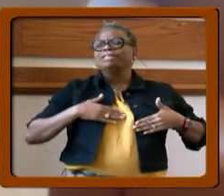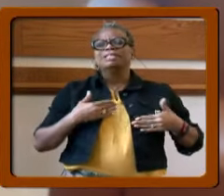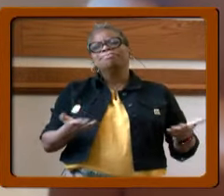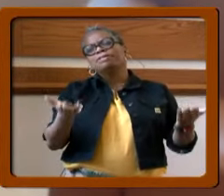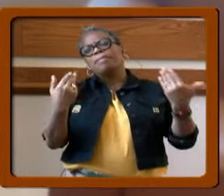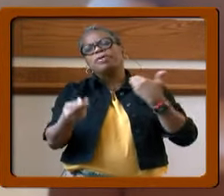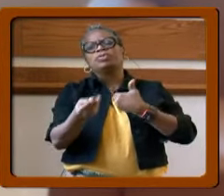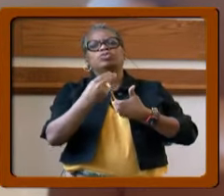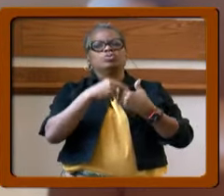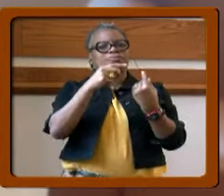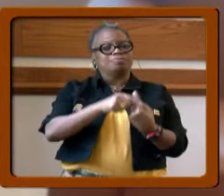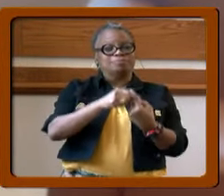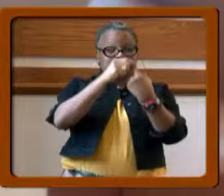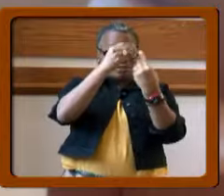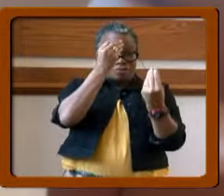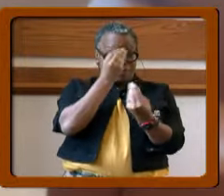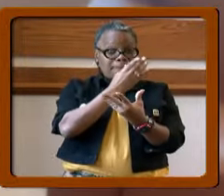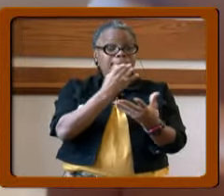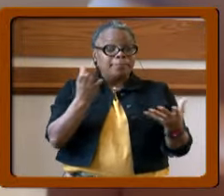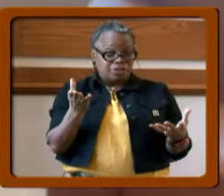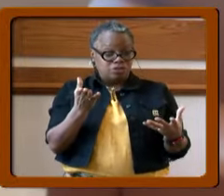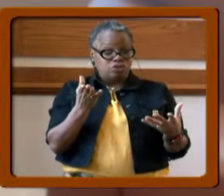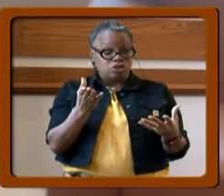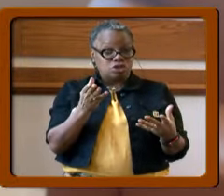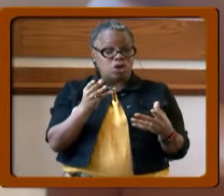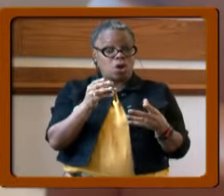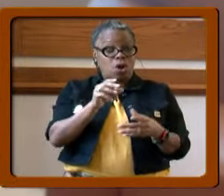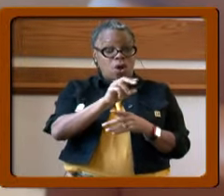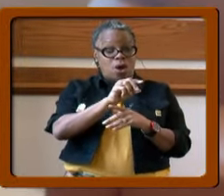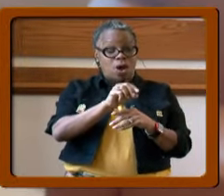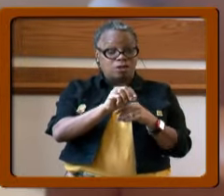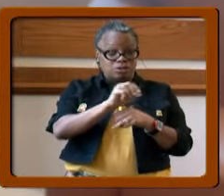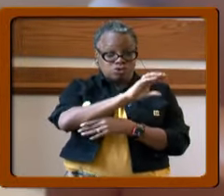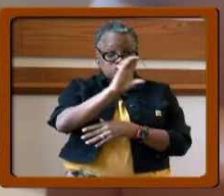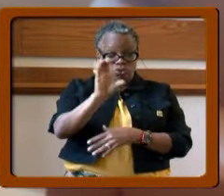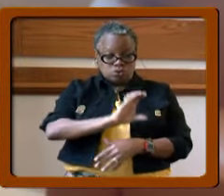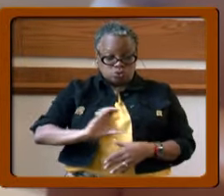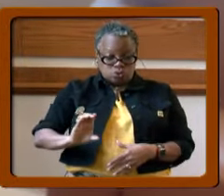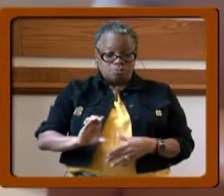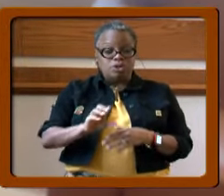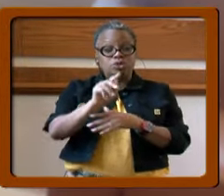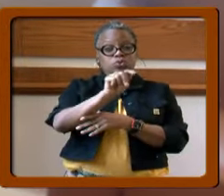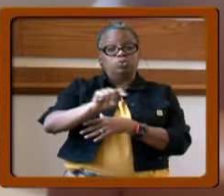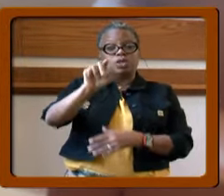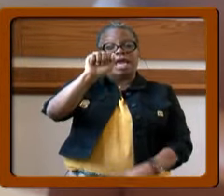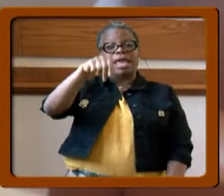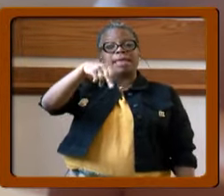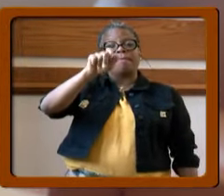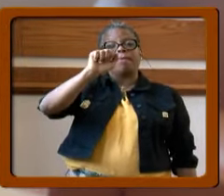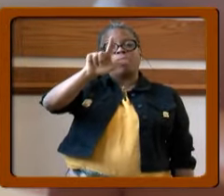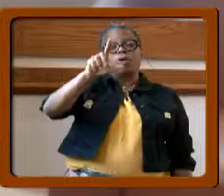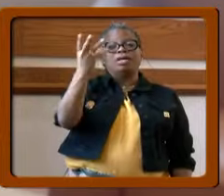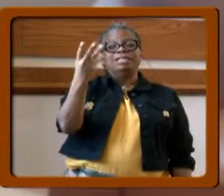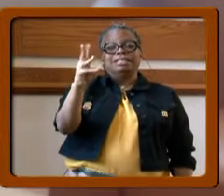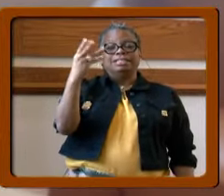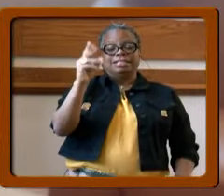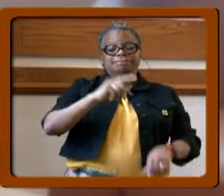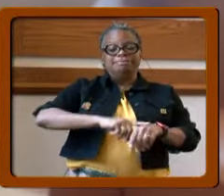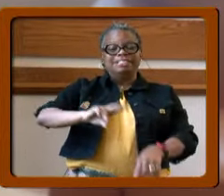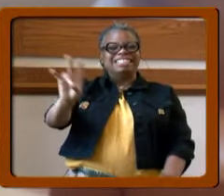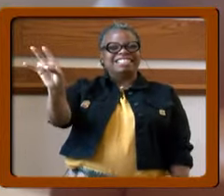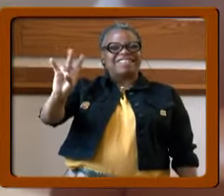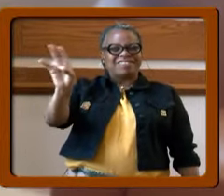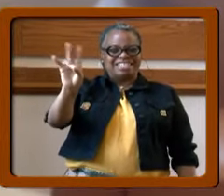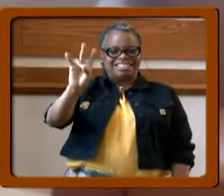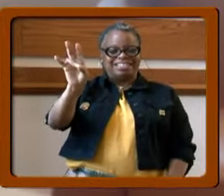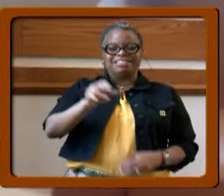a special information session on Zoom, Tuesday, April 16th at 7